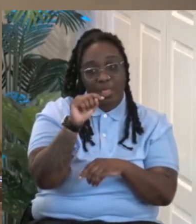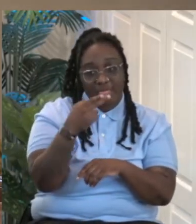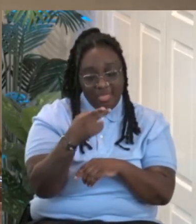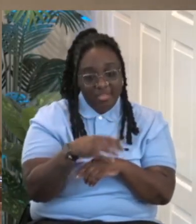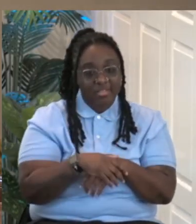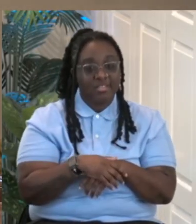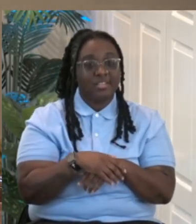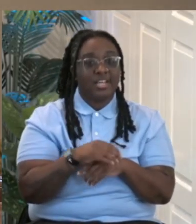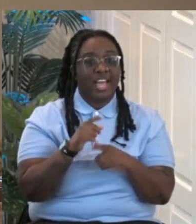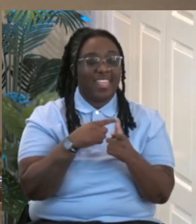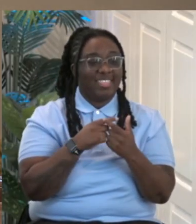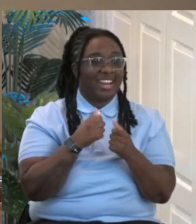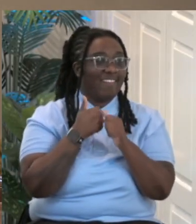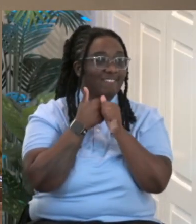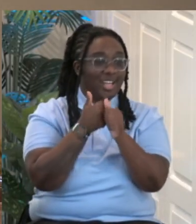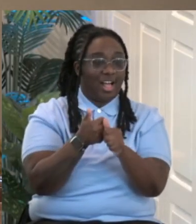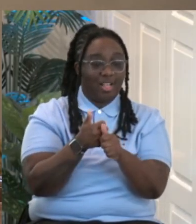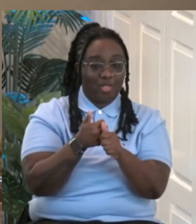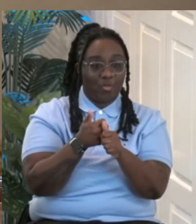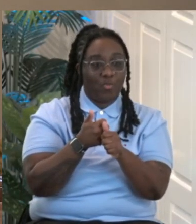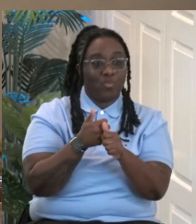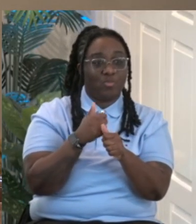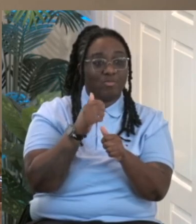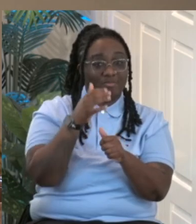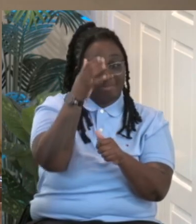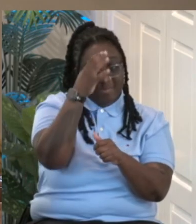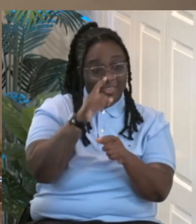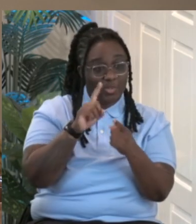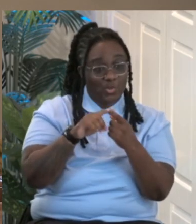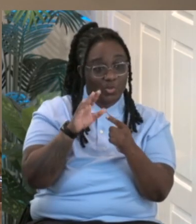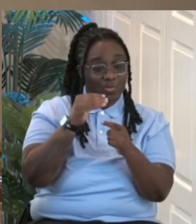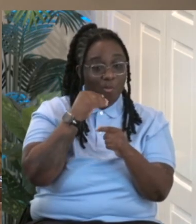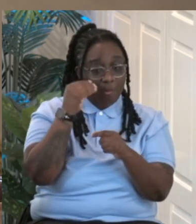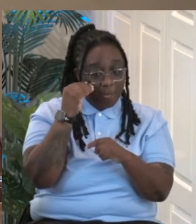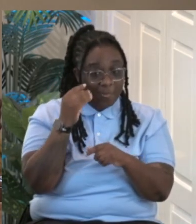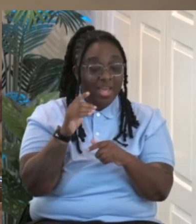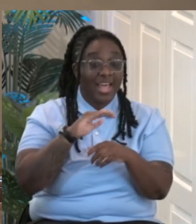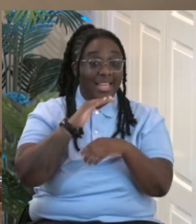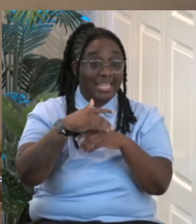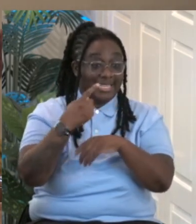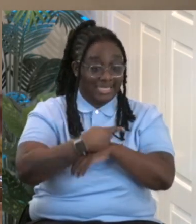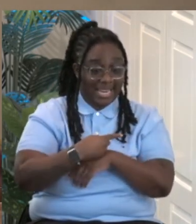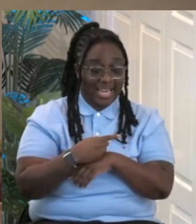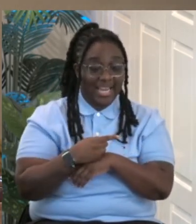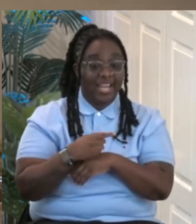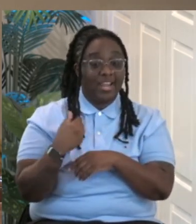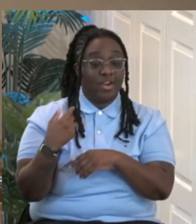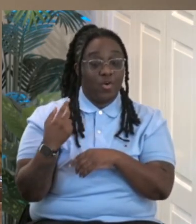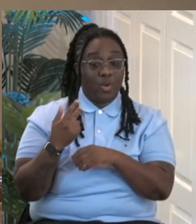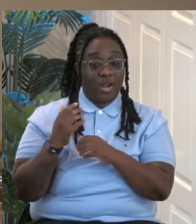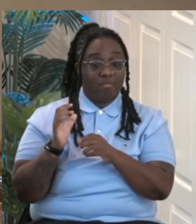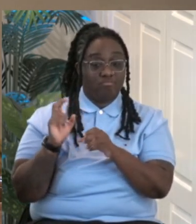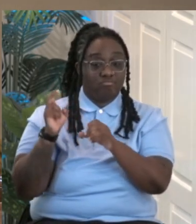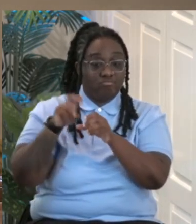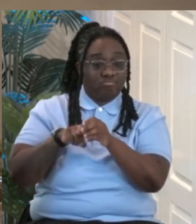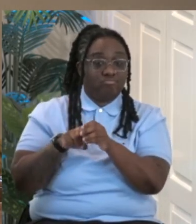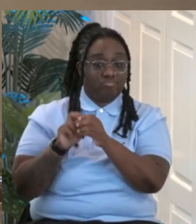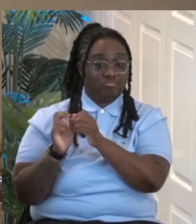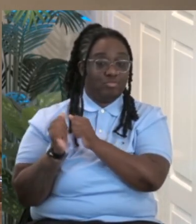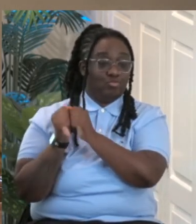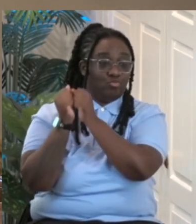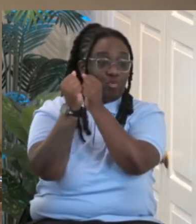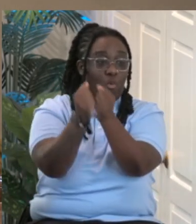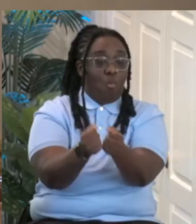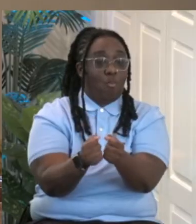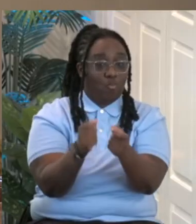his home, and I spent the night at his home. The next day, we drove to the seminary. He introduced me to people. They found a place for